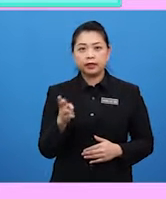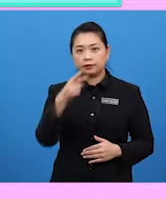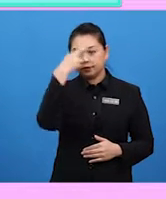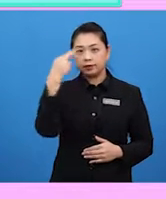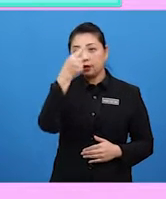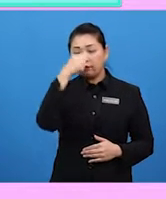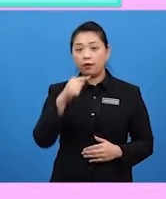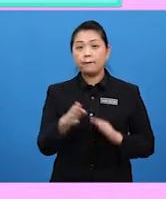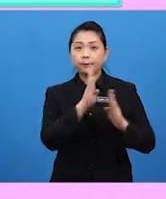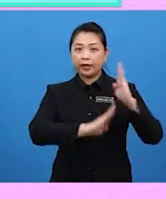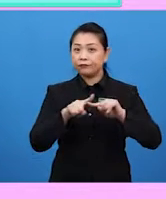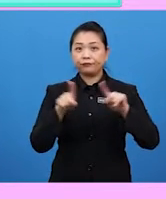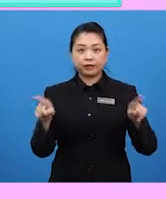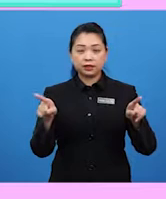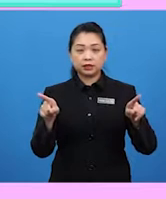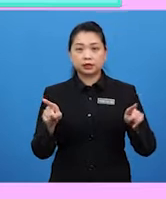differently.